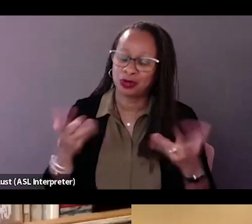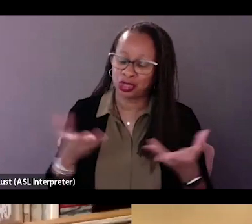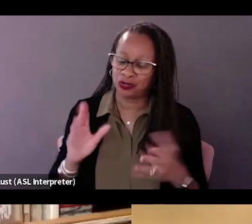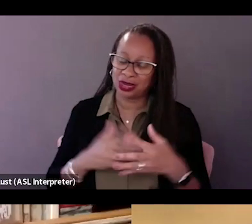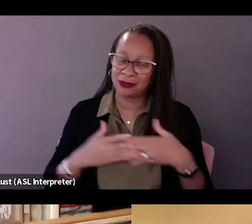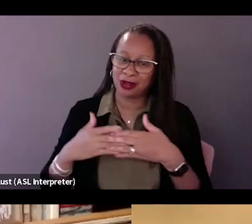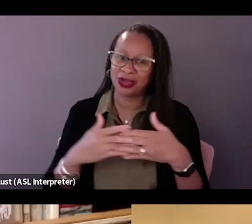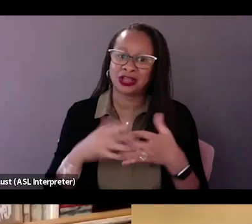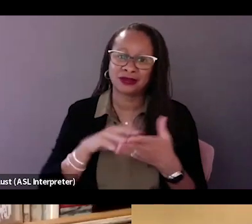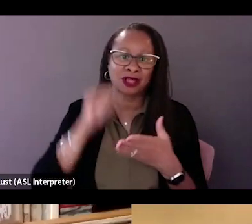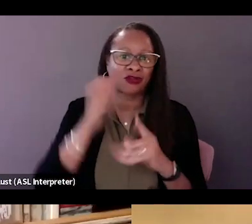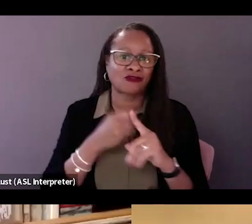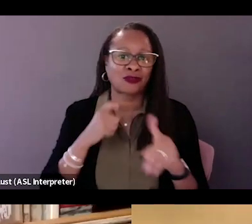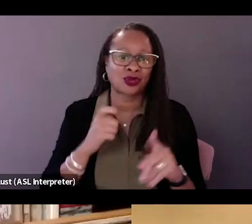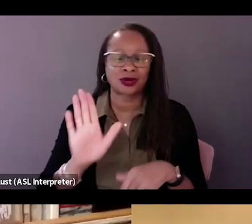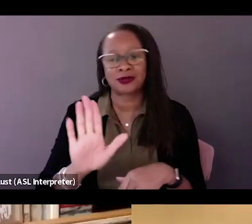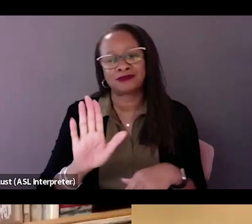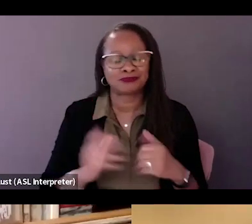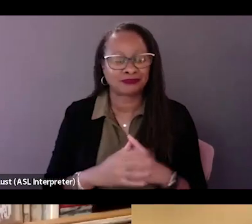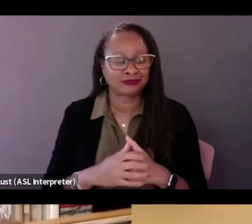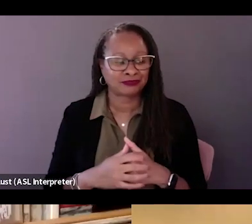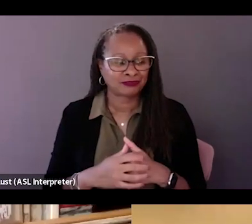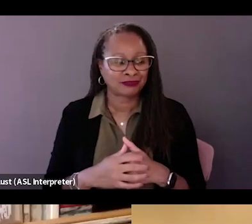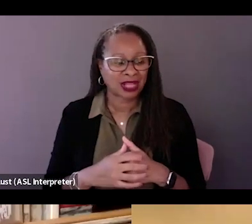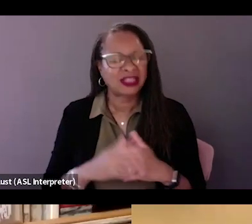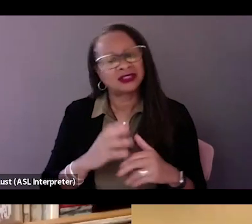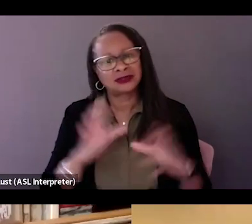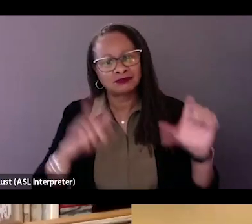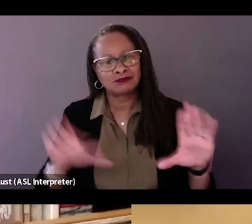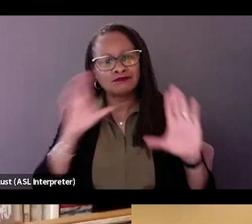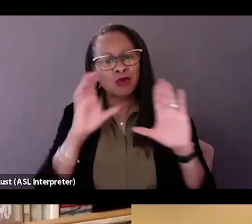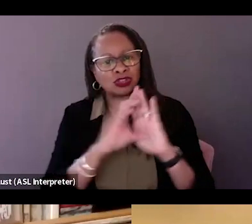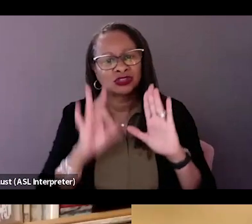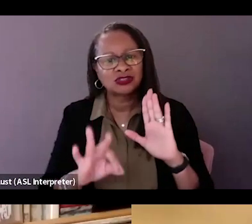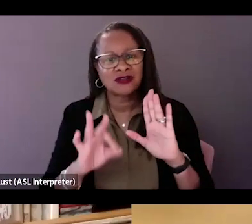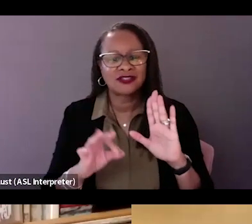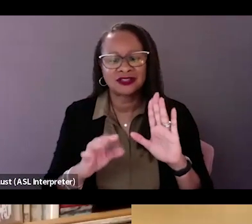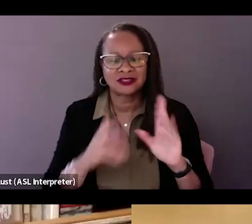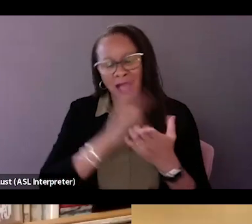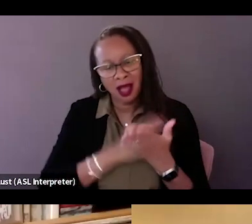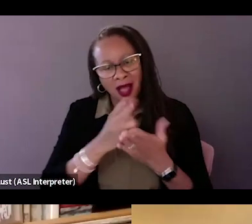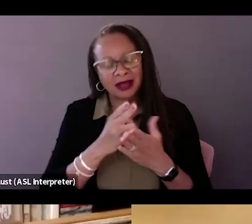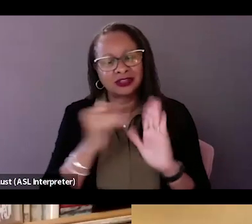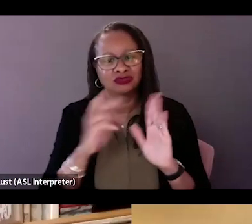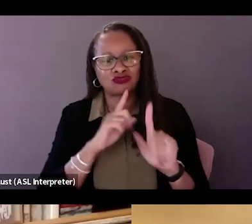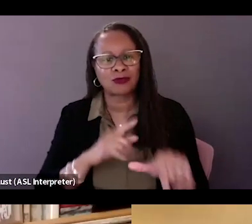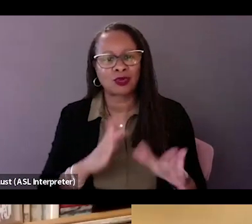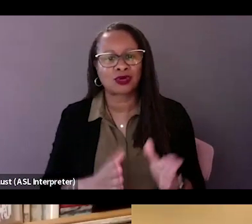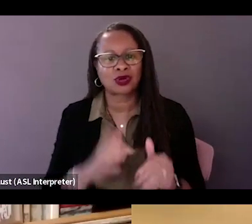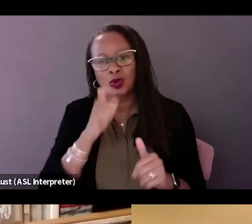from this portrait of this honest reporter, this voice for the voiceless, who's facing a dangerous